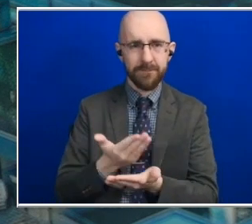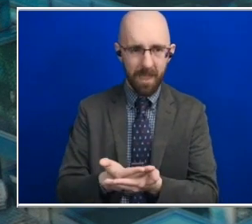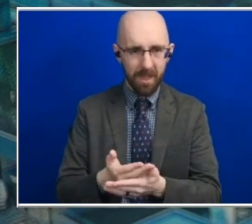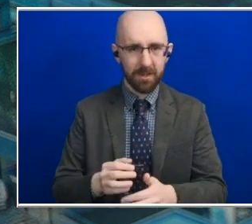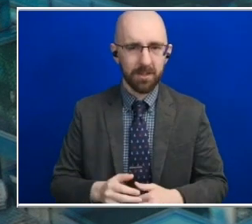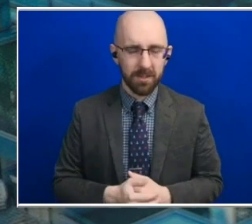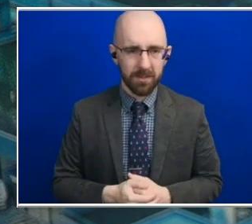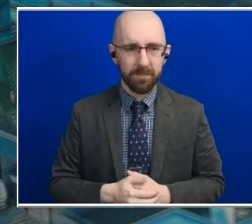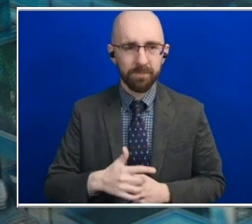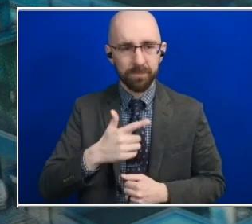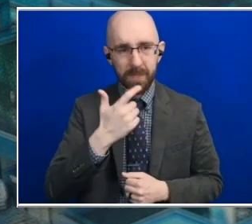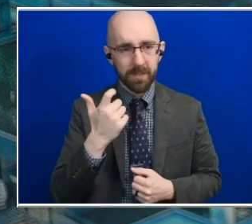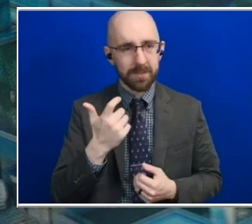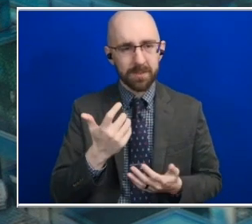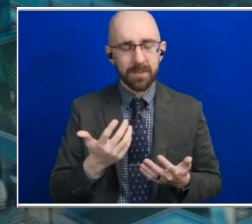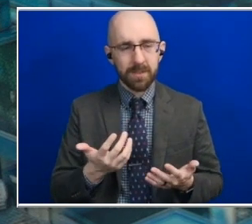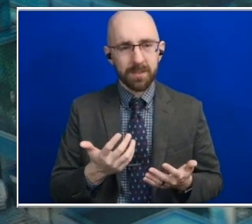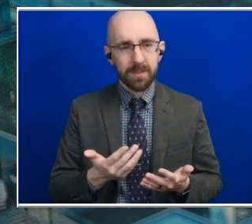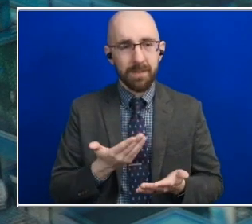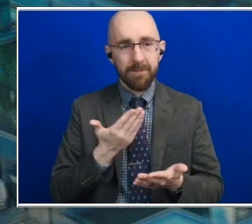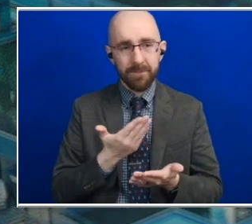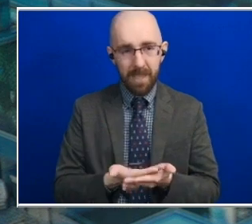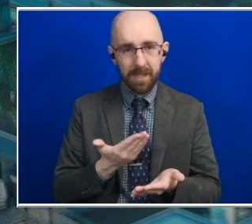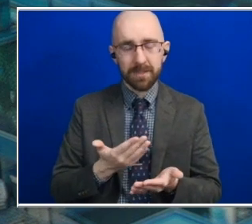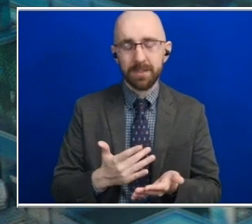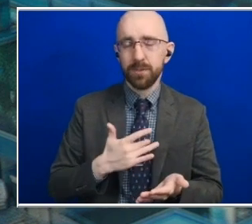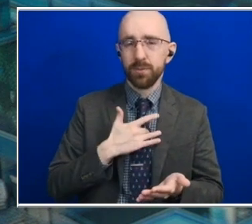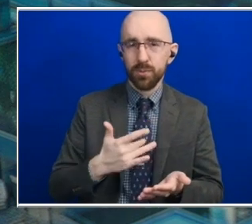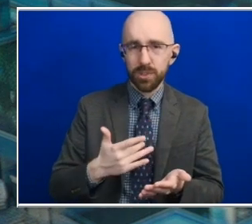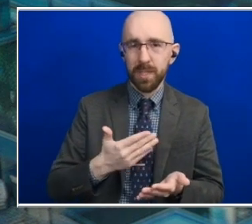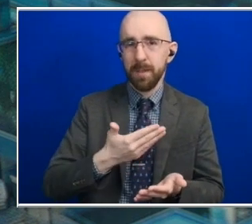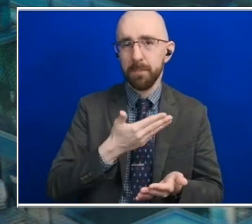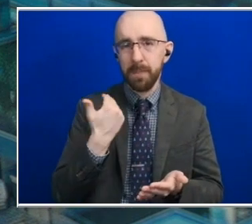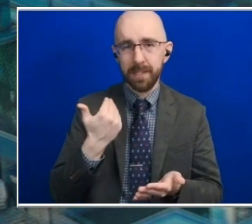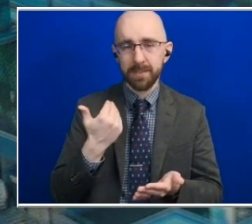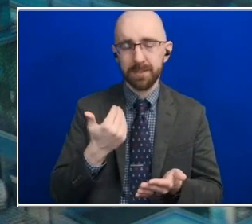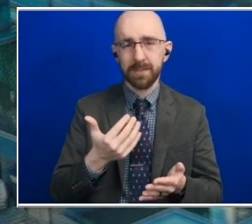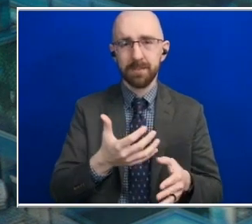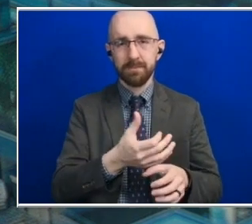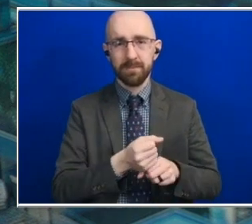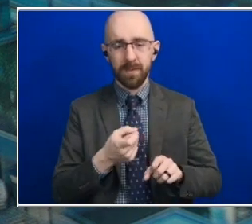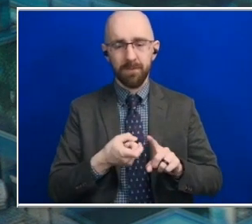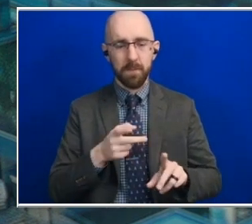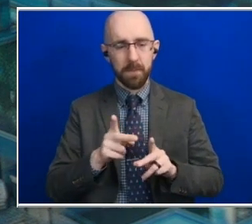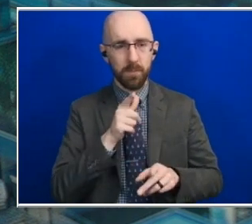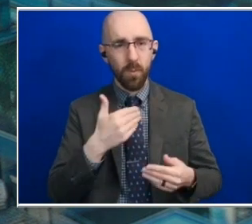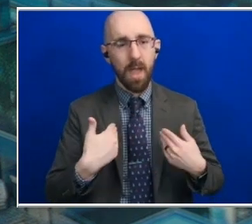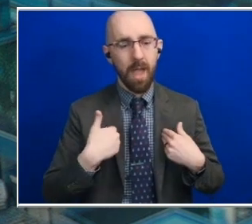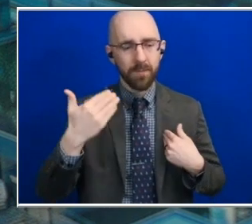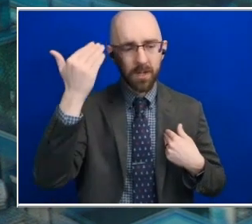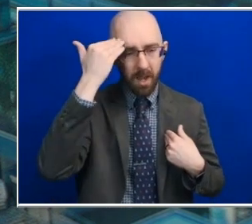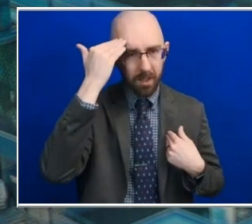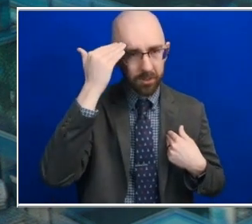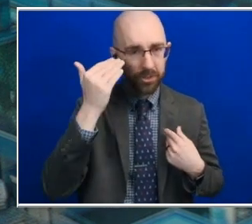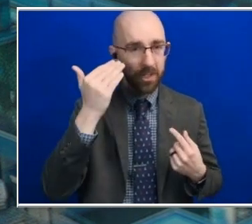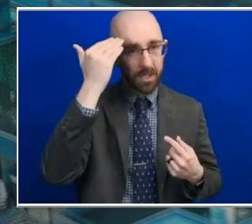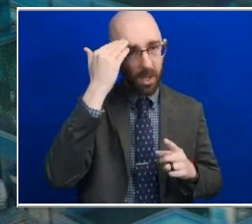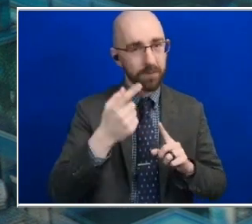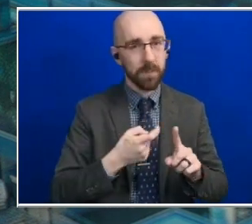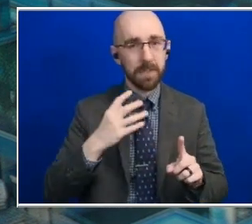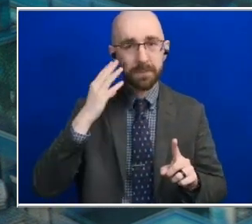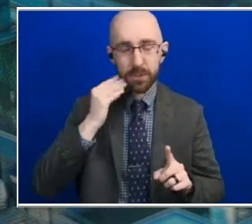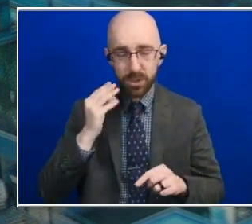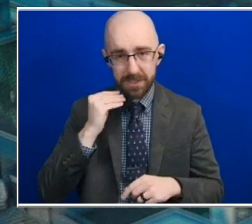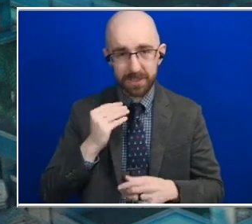because facts usually are best derived from people who have knowledge, and the knowledge comes from experience and the fact that we've spent time